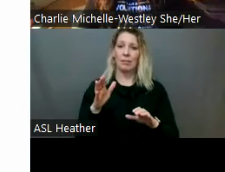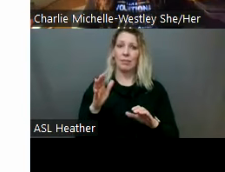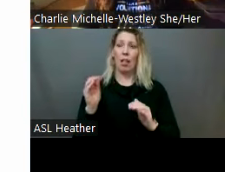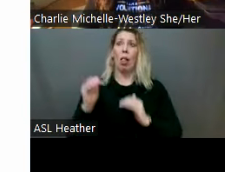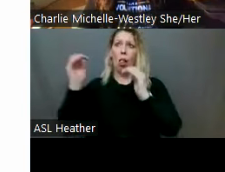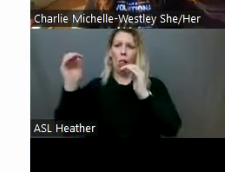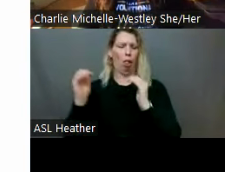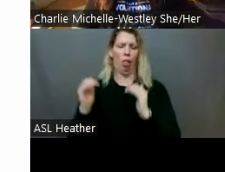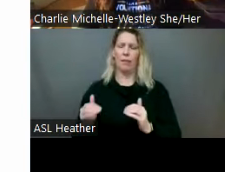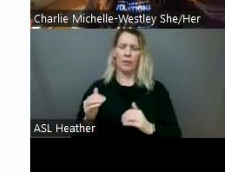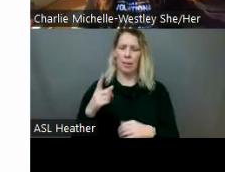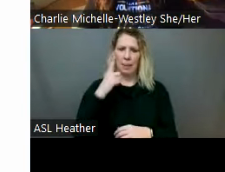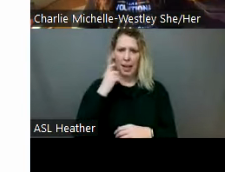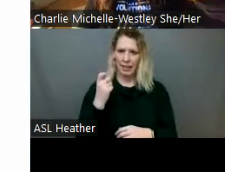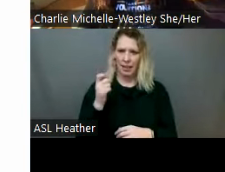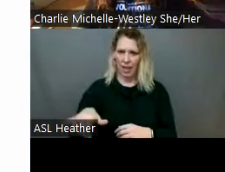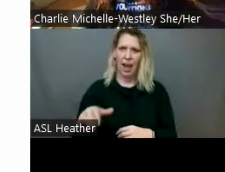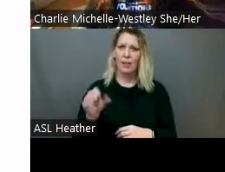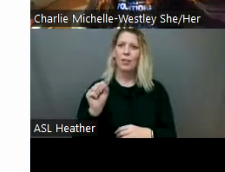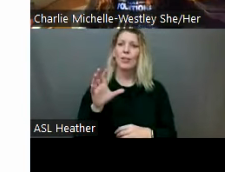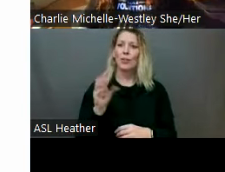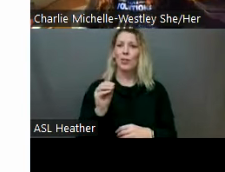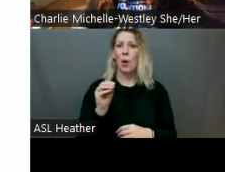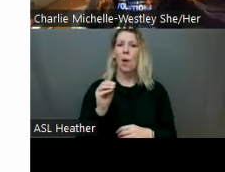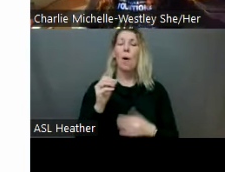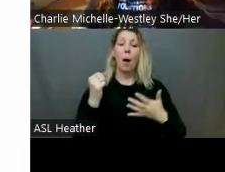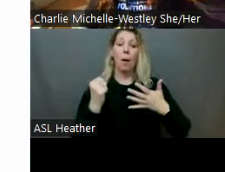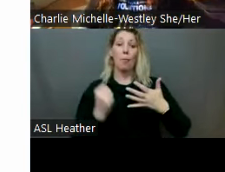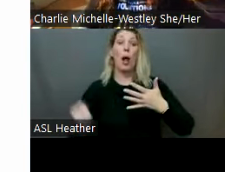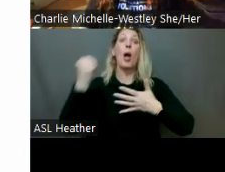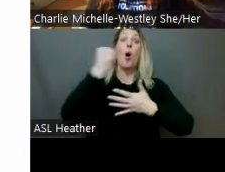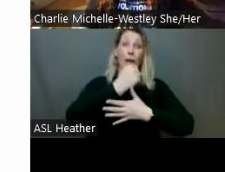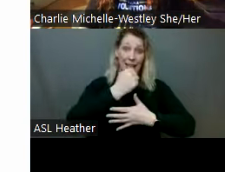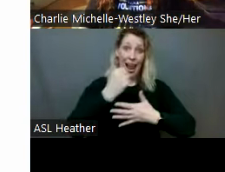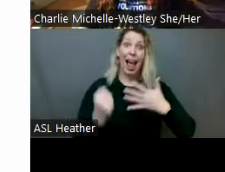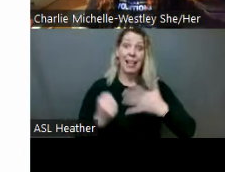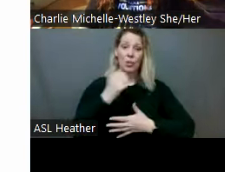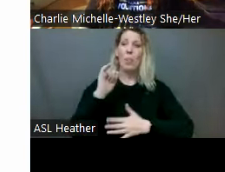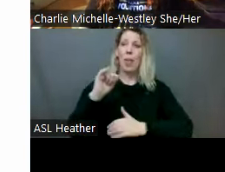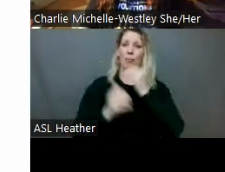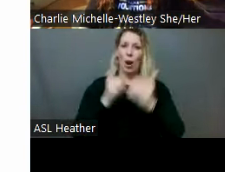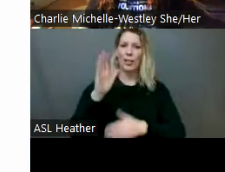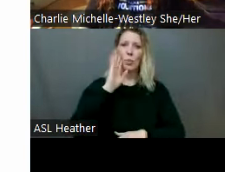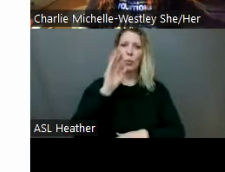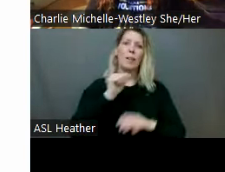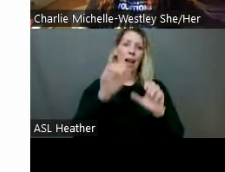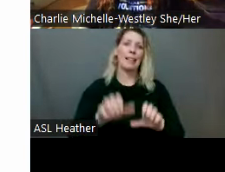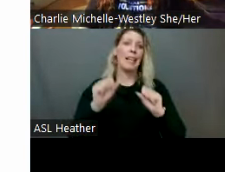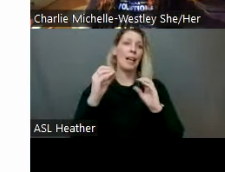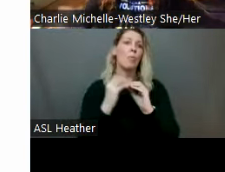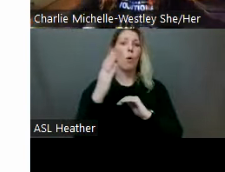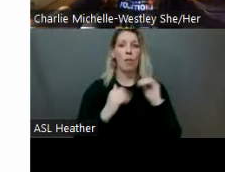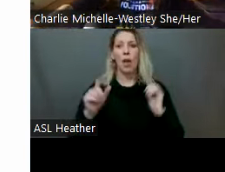found guilty of misconduct. The idea of this sentence, prioritize it so that that process won't take more than 180